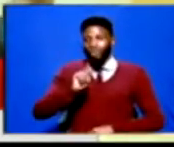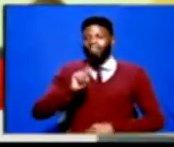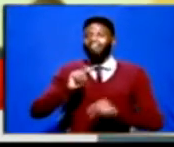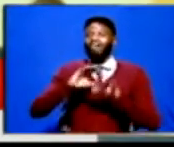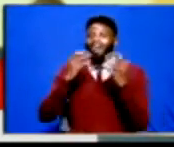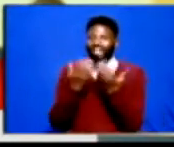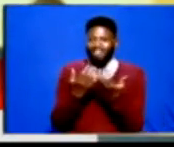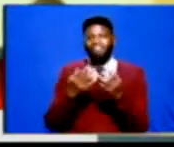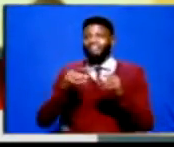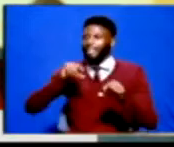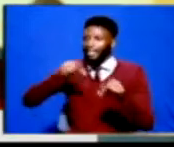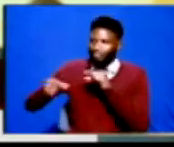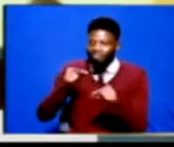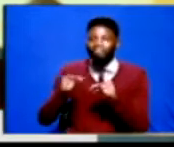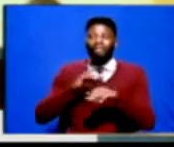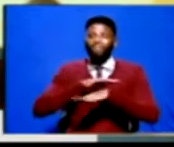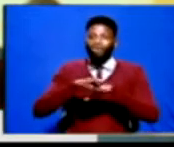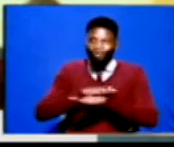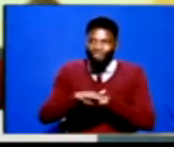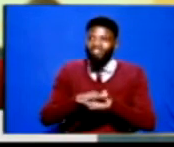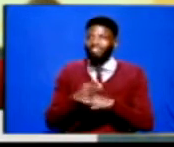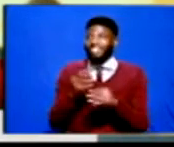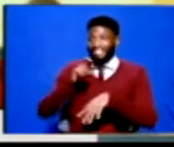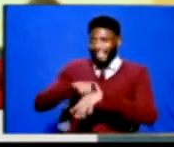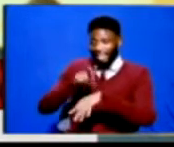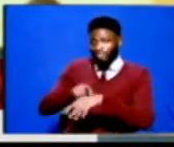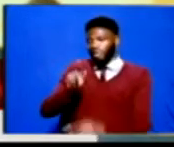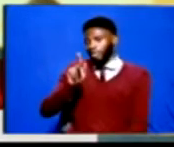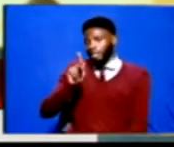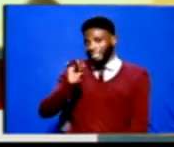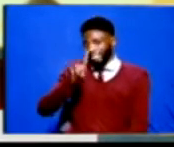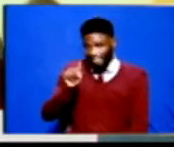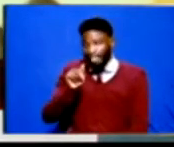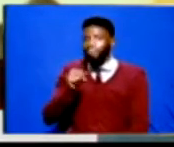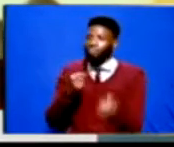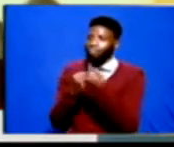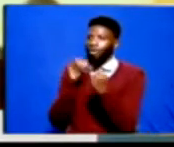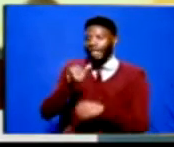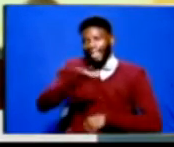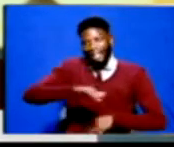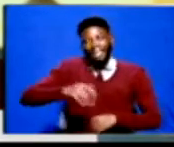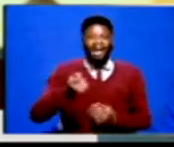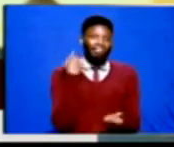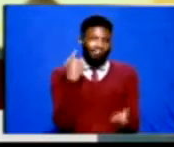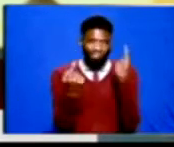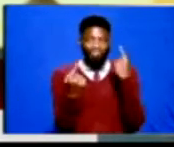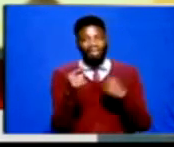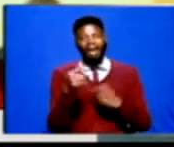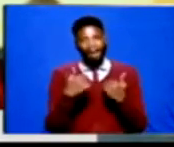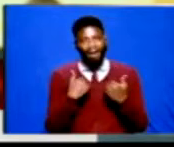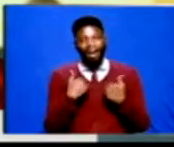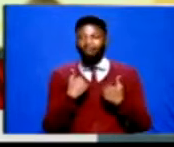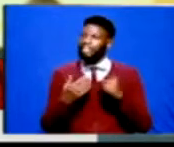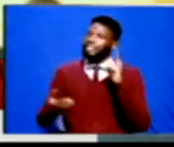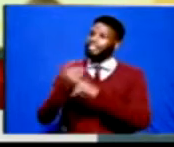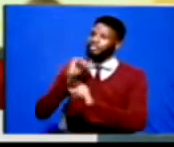subject. Having KTDA spearhead this in the Tigrayan regions, it's one of the greatest achievements that we have had so far, and we want